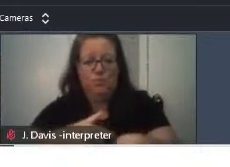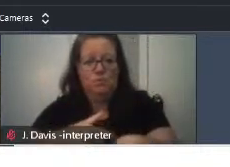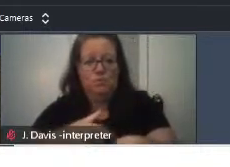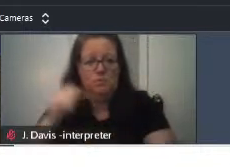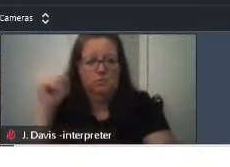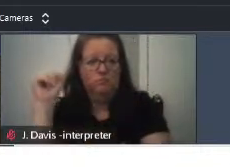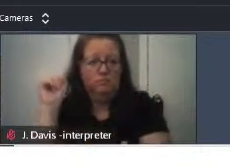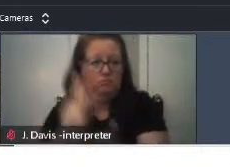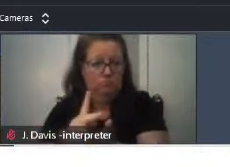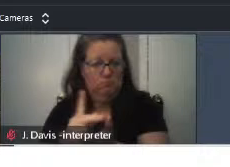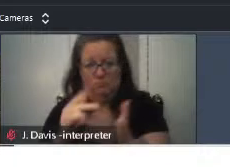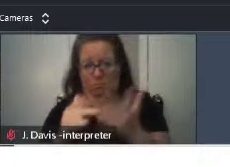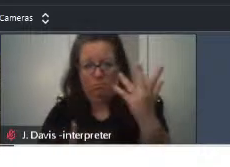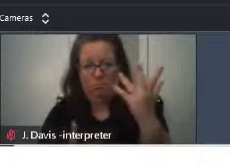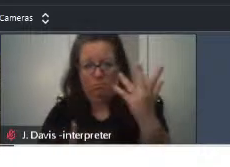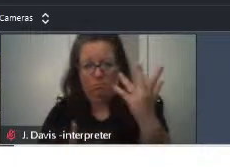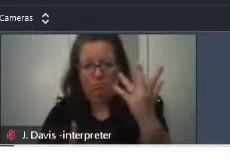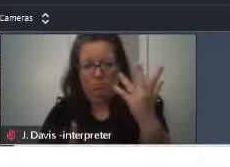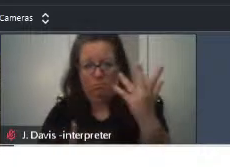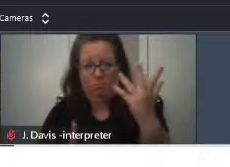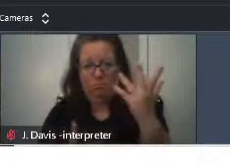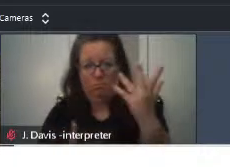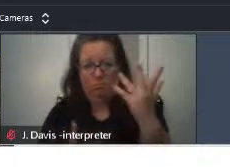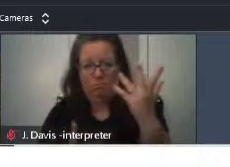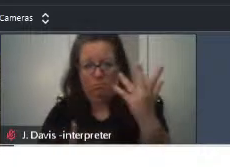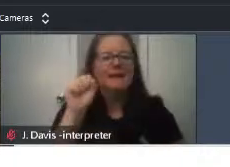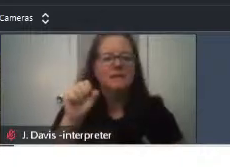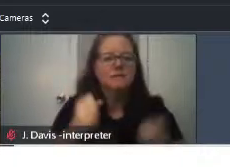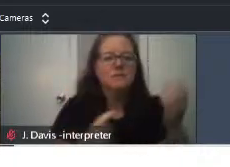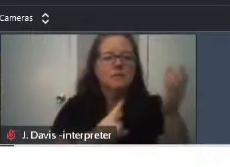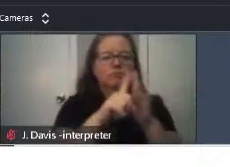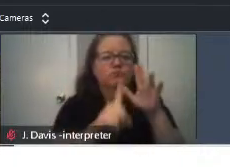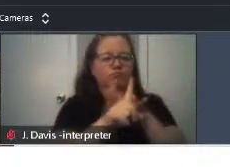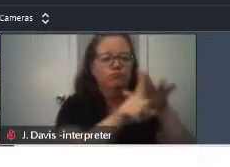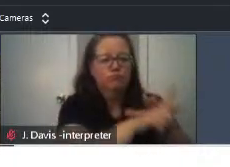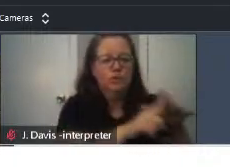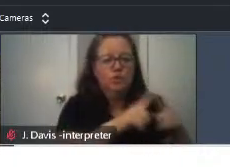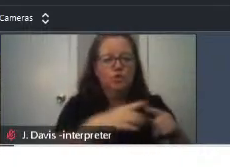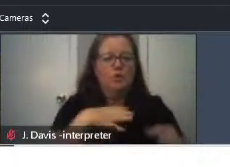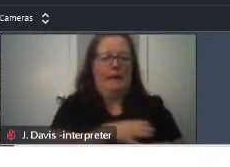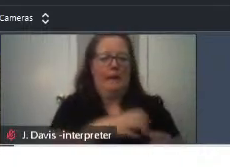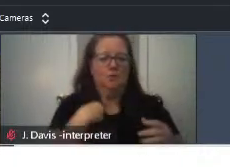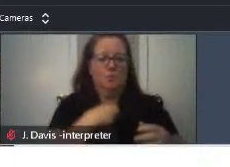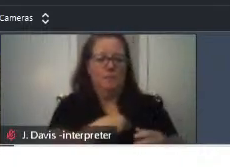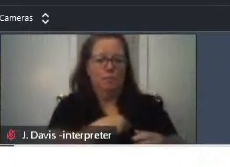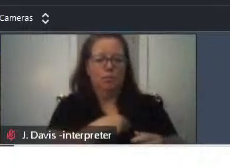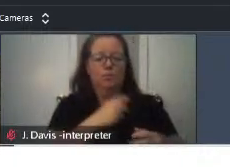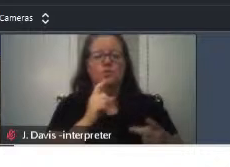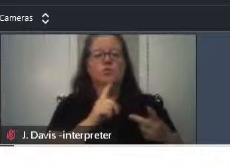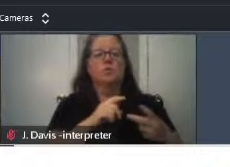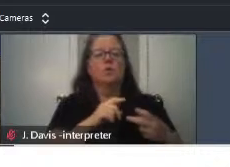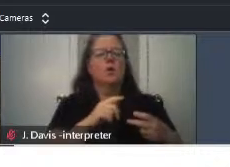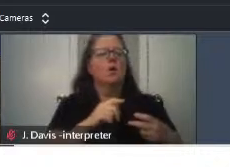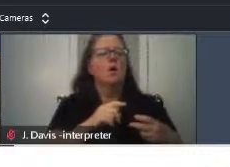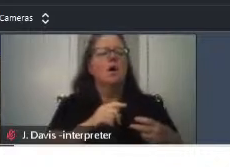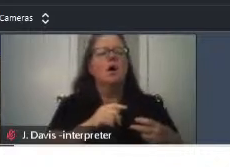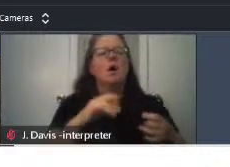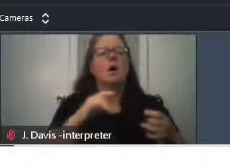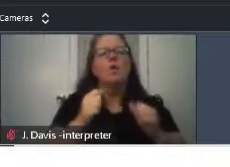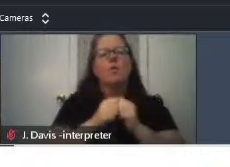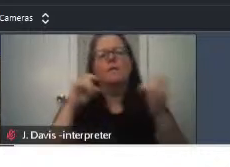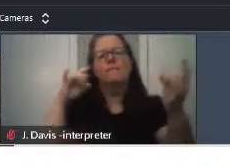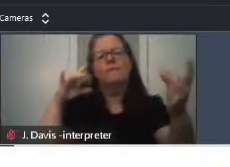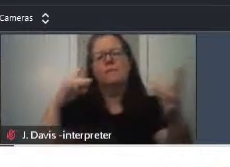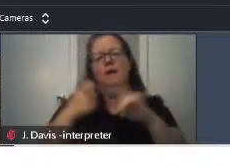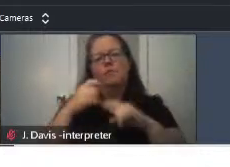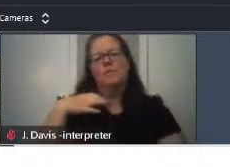if cases or examples come up to council members or things, we'll say council feedback,